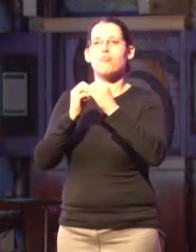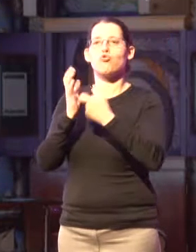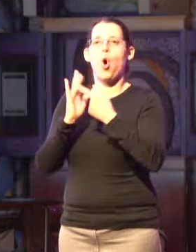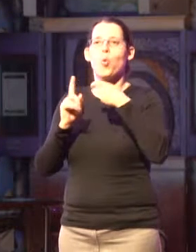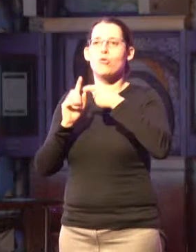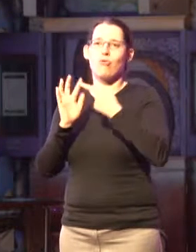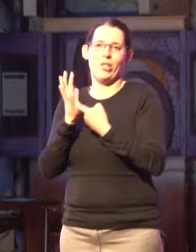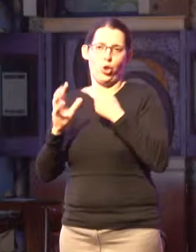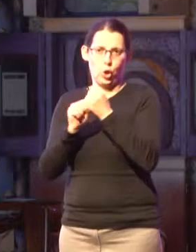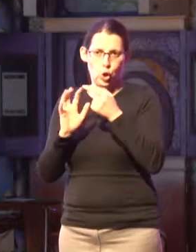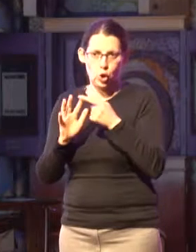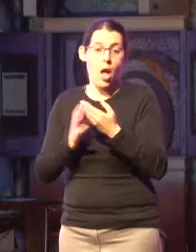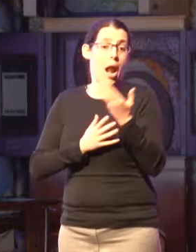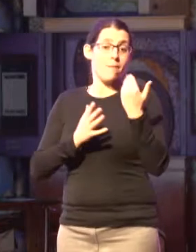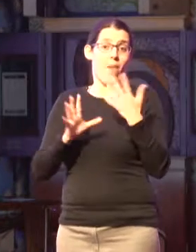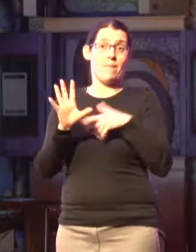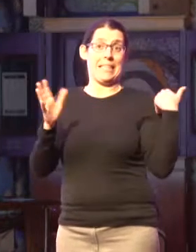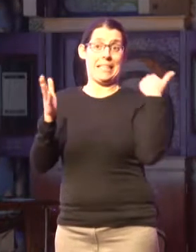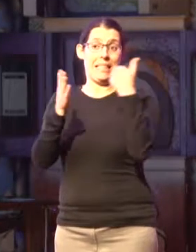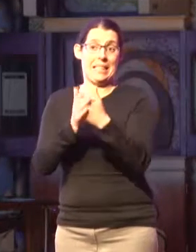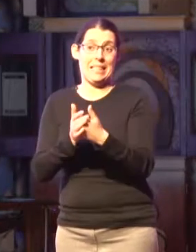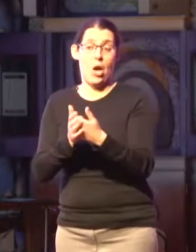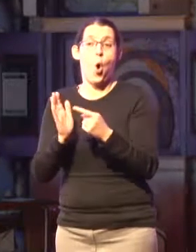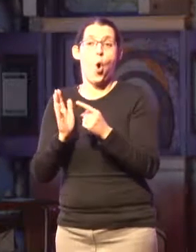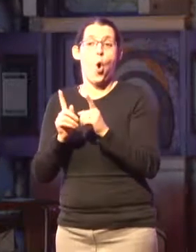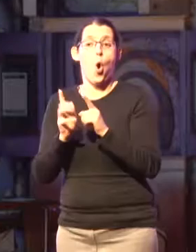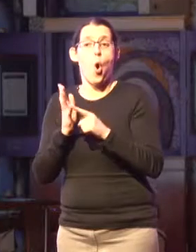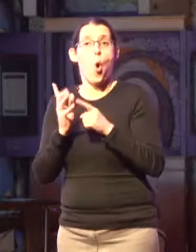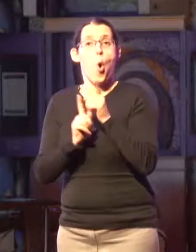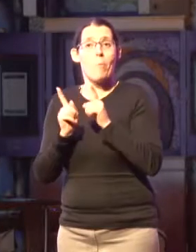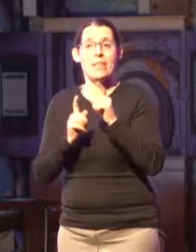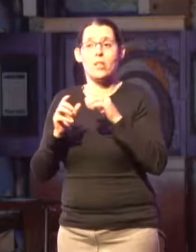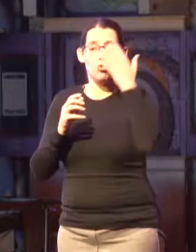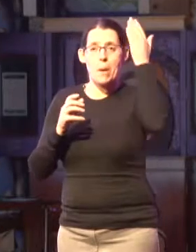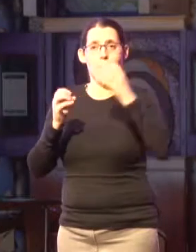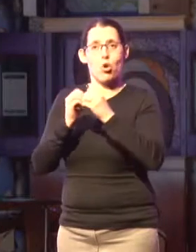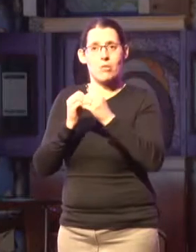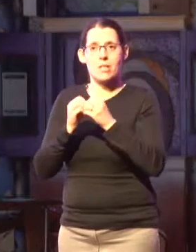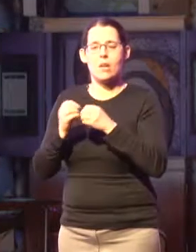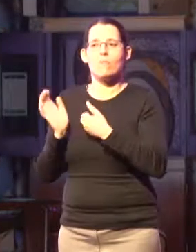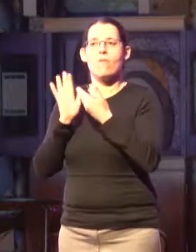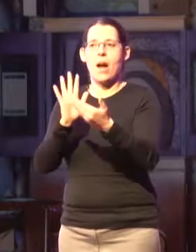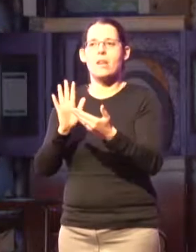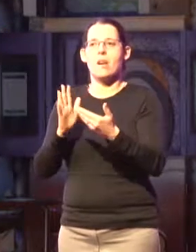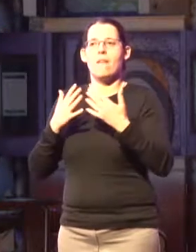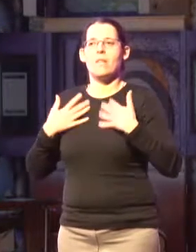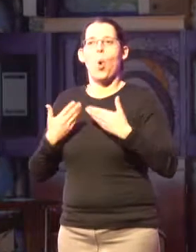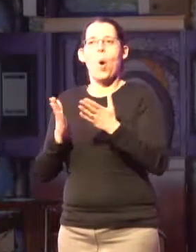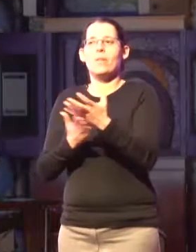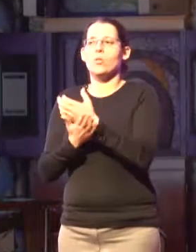Urban Dream Brokerage has provided a physical open sourcing service of vacant city